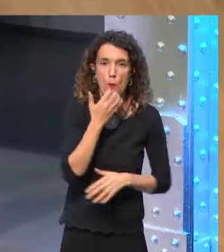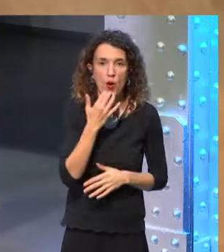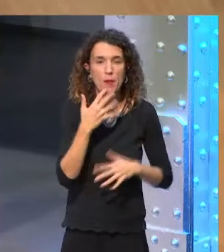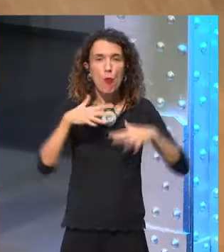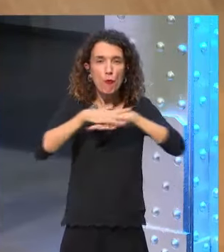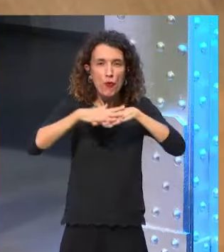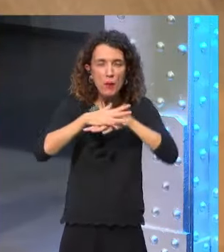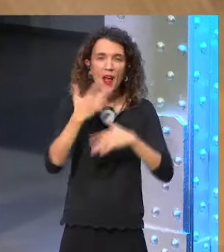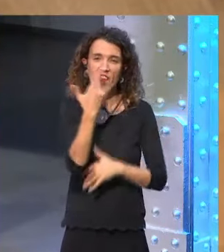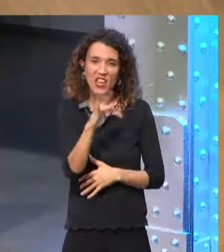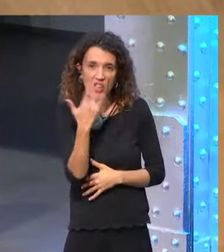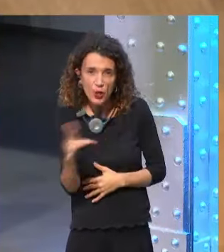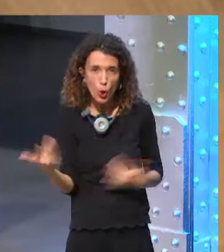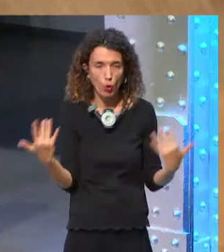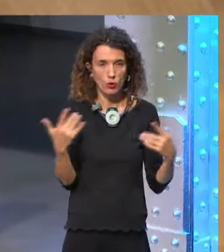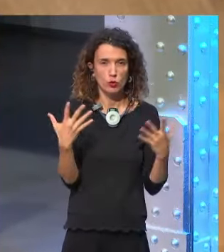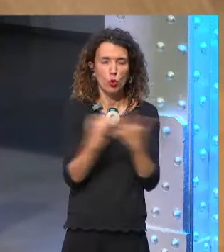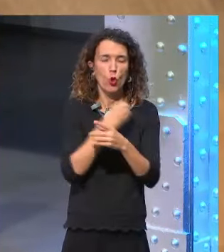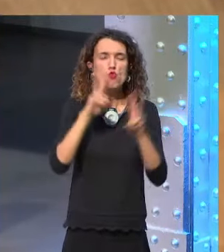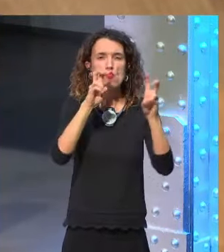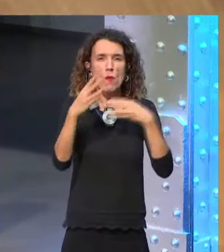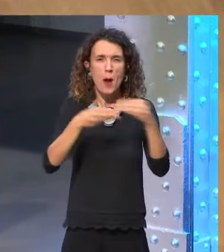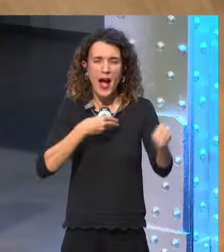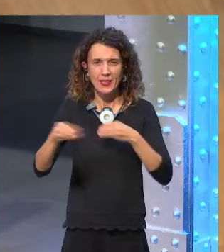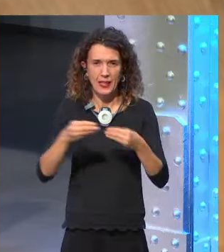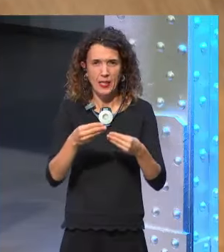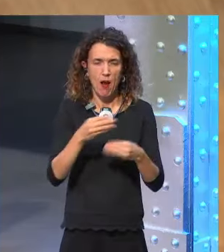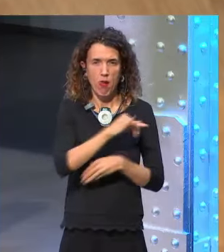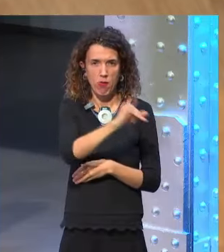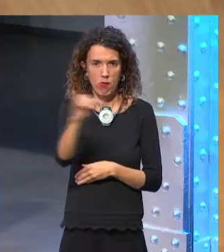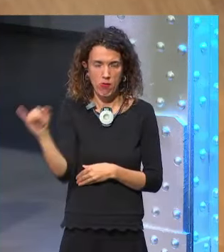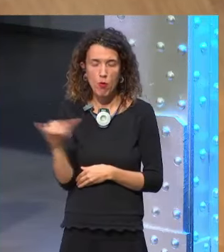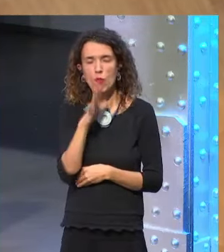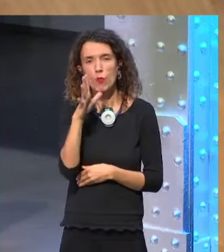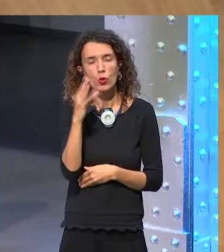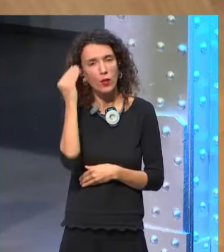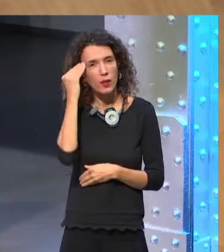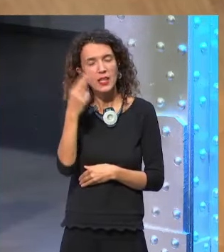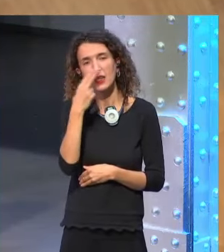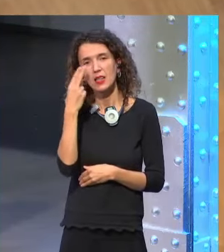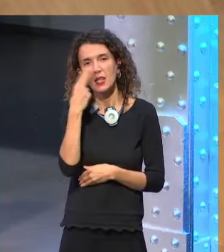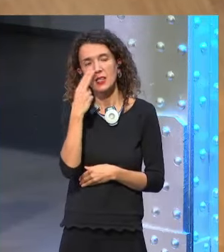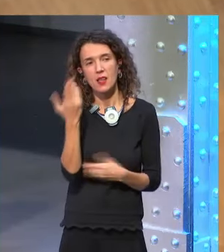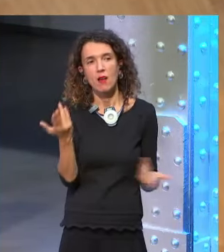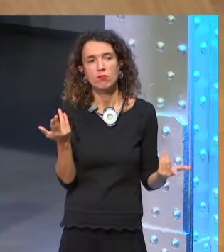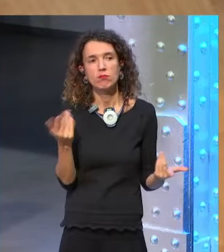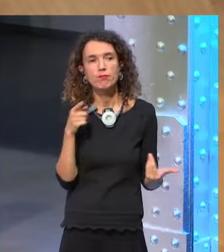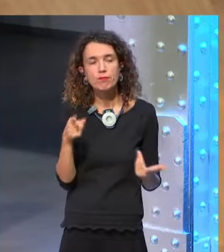is, you know, these new materials. Why are you so interested in these very